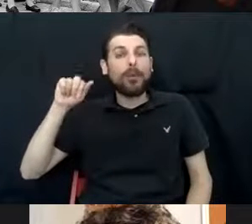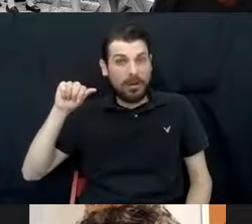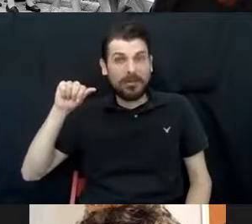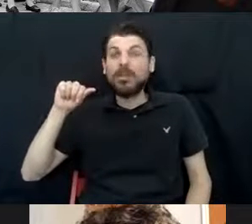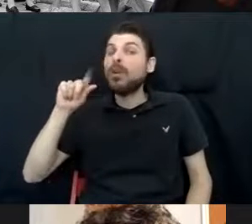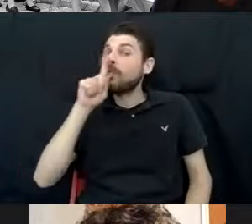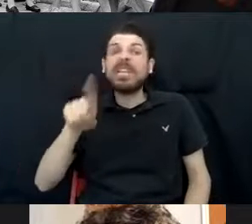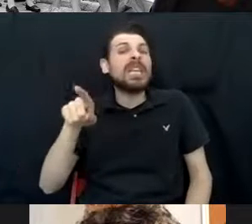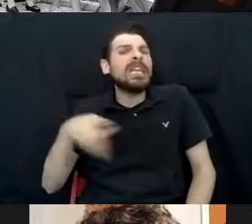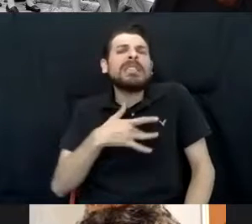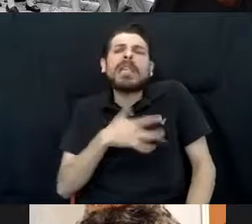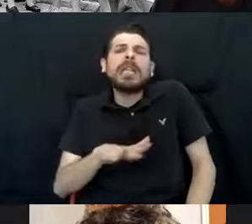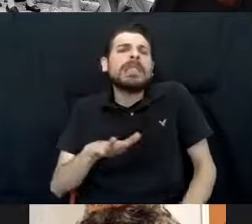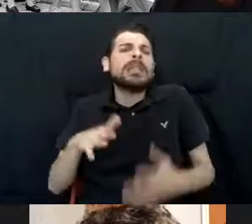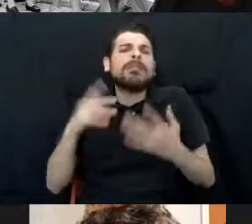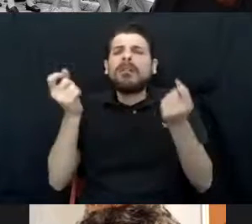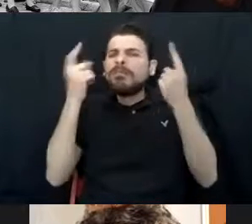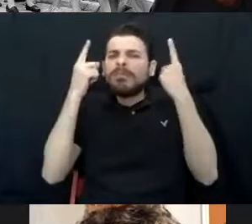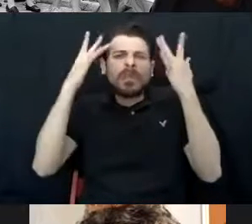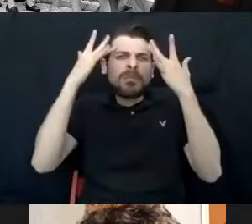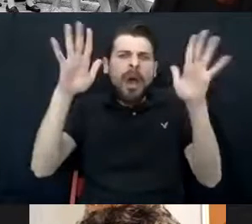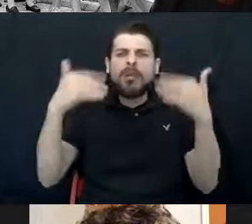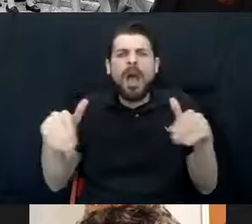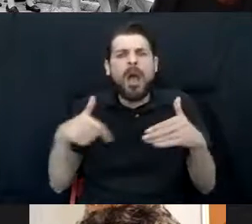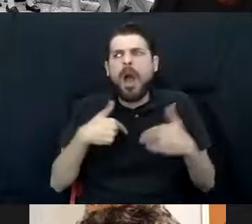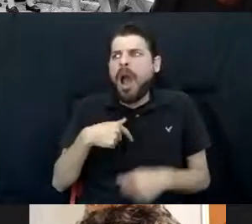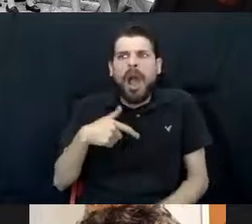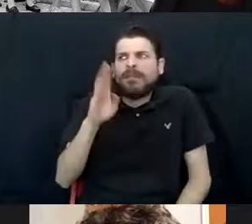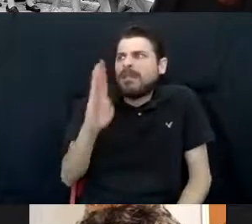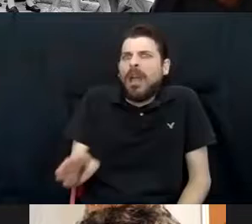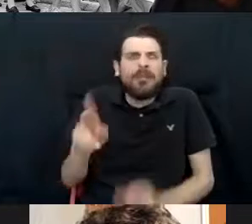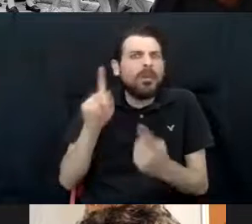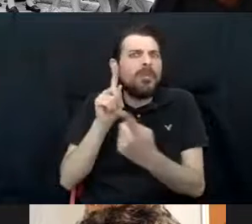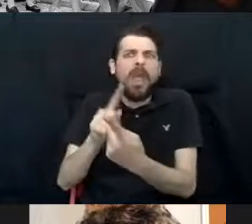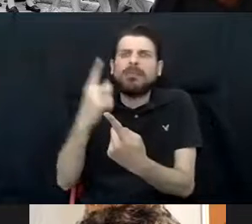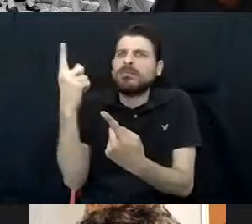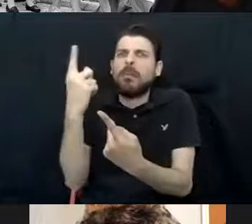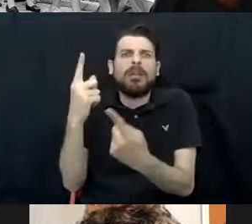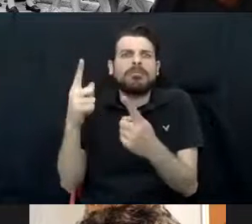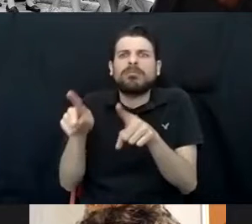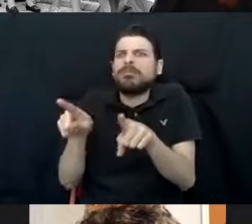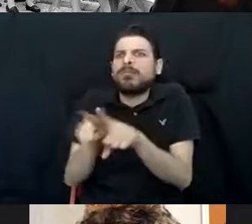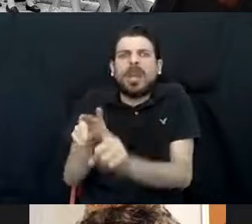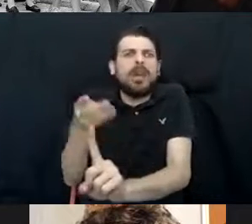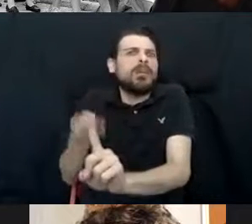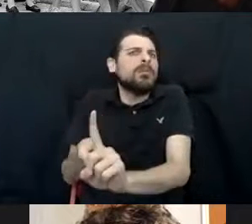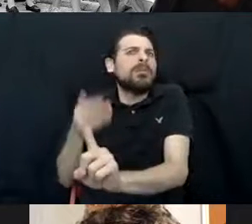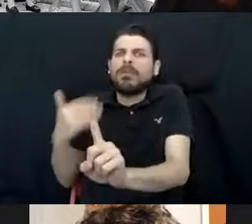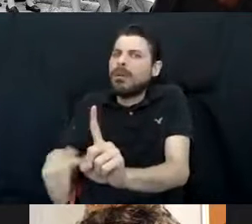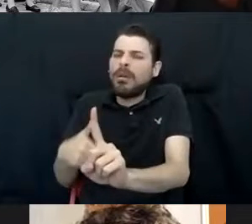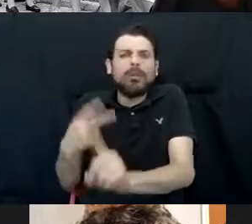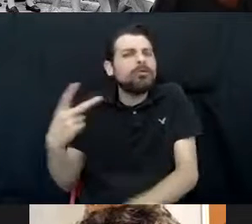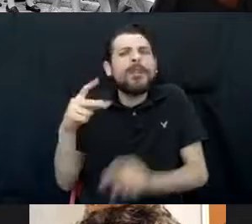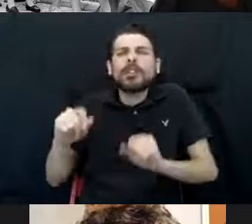ever met. And we spent many days walking around New York and reminiscing about the movement and